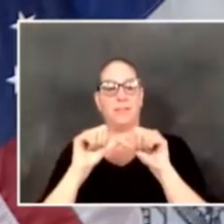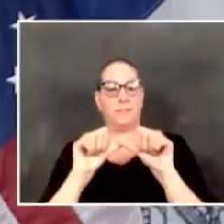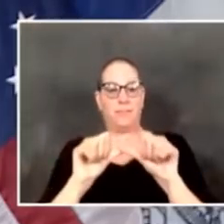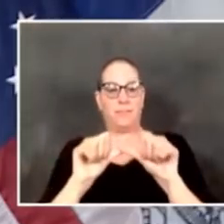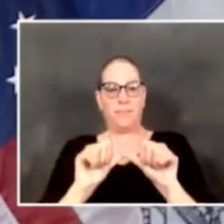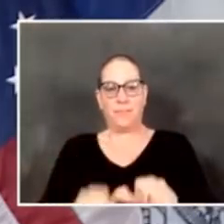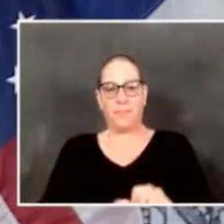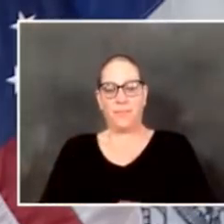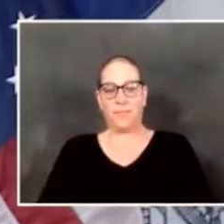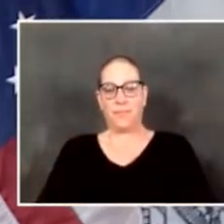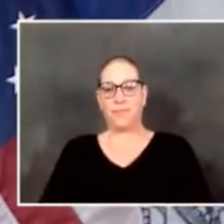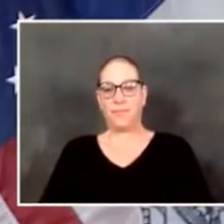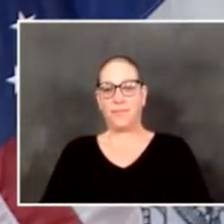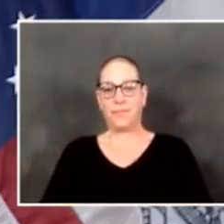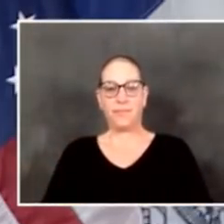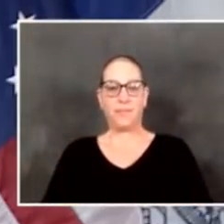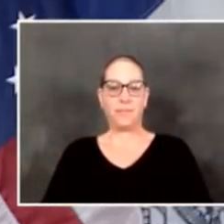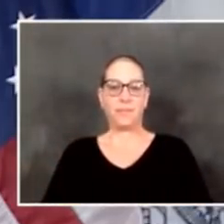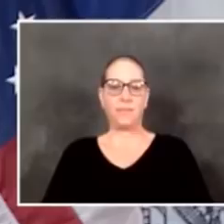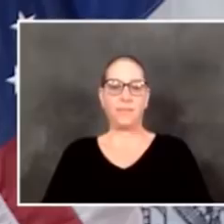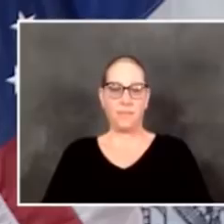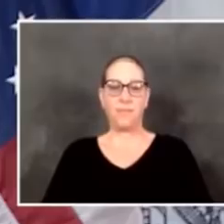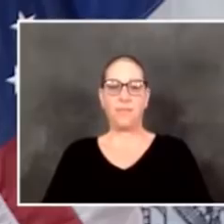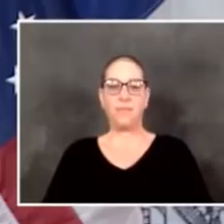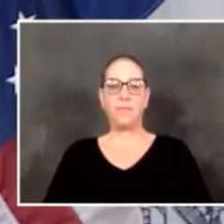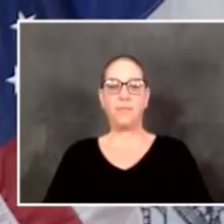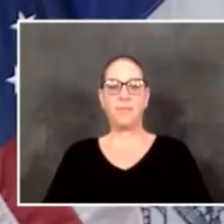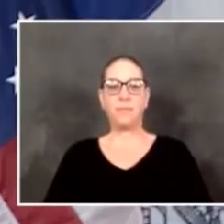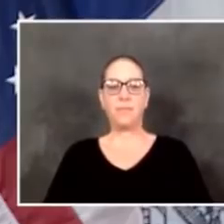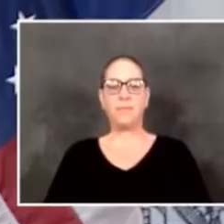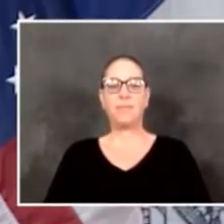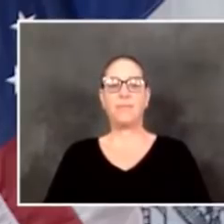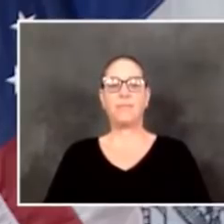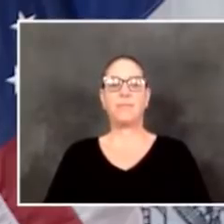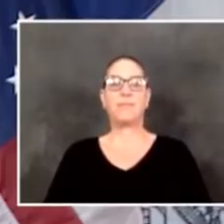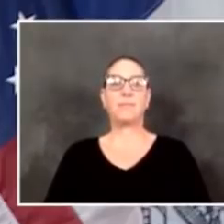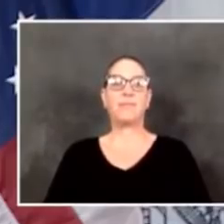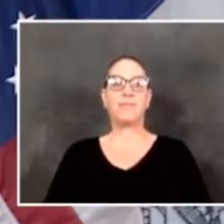todavía están en peligro cada día.